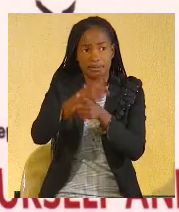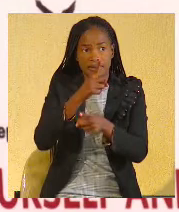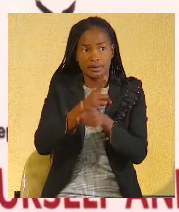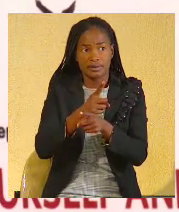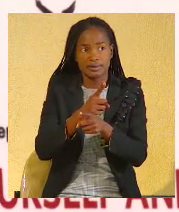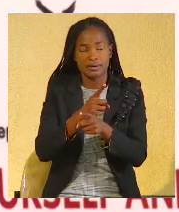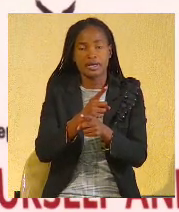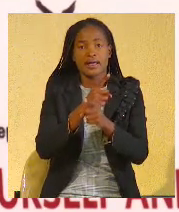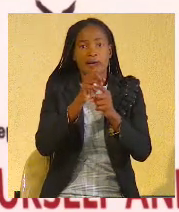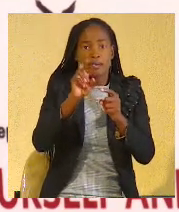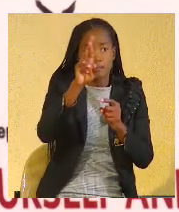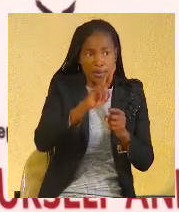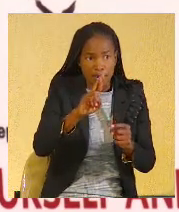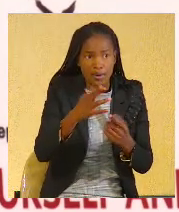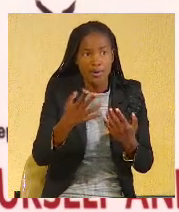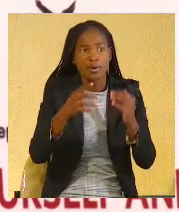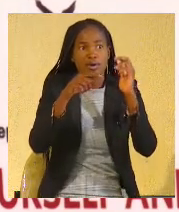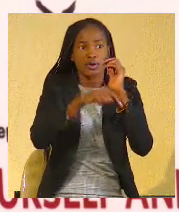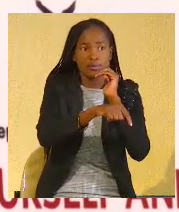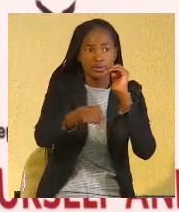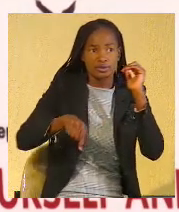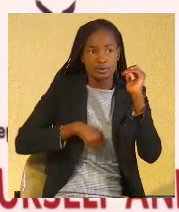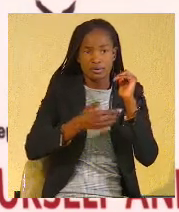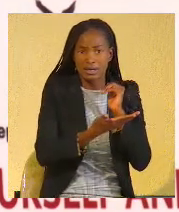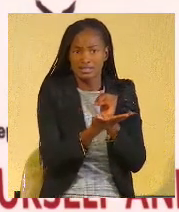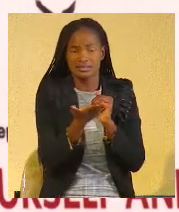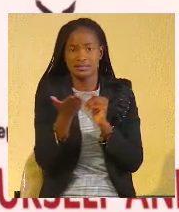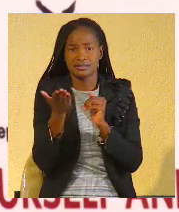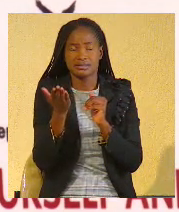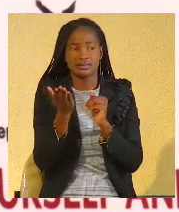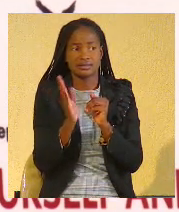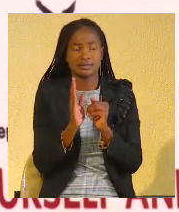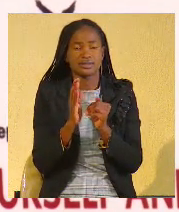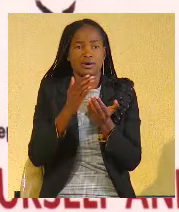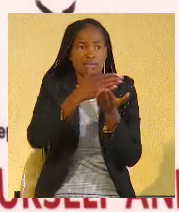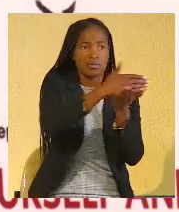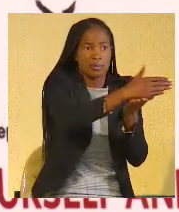at national or regional level for the distribution of the donations.